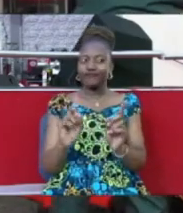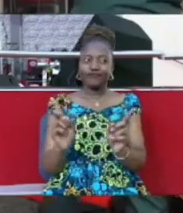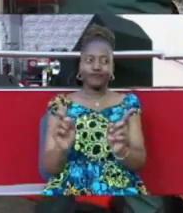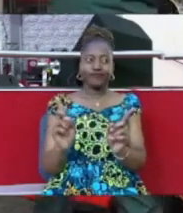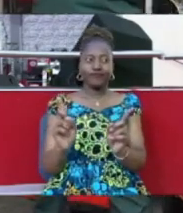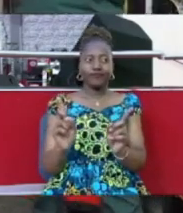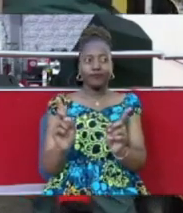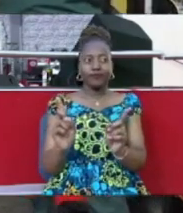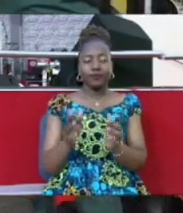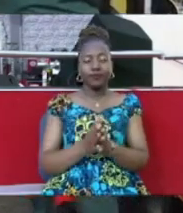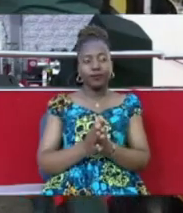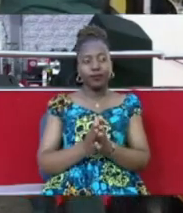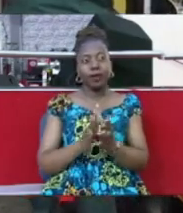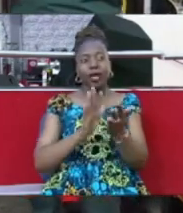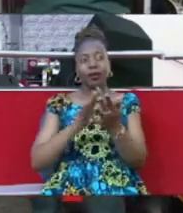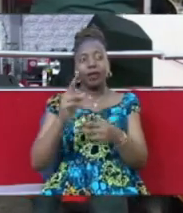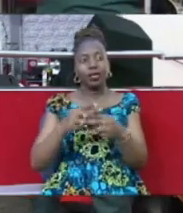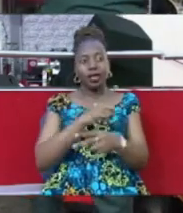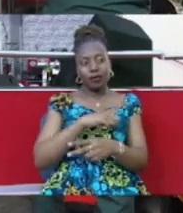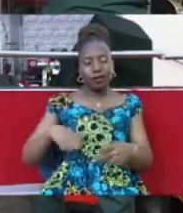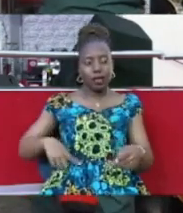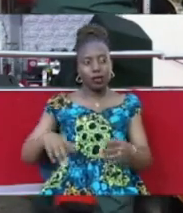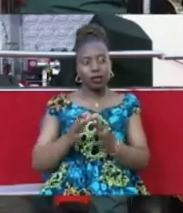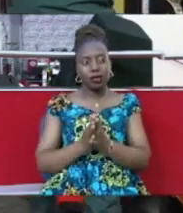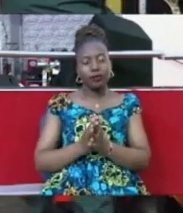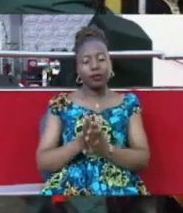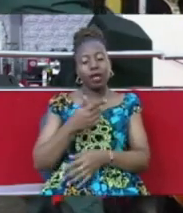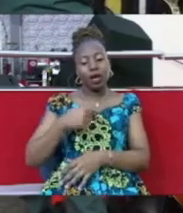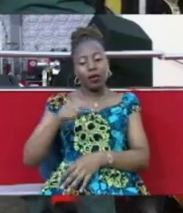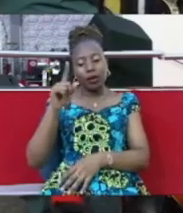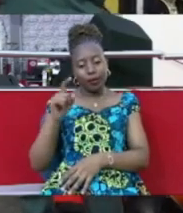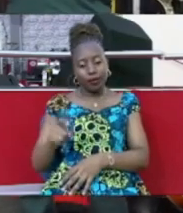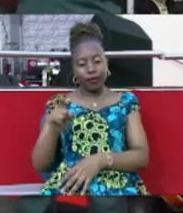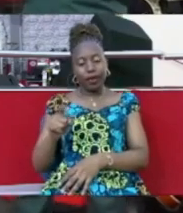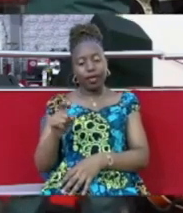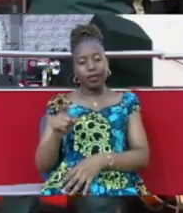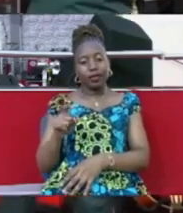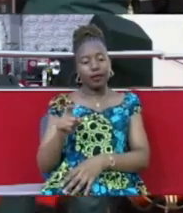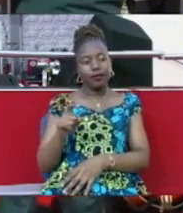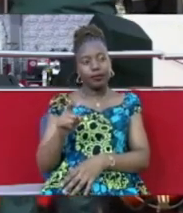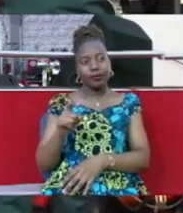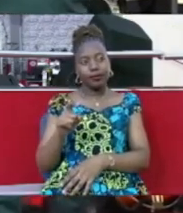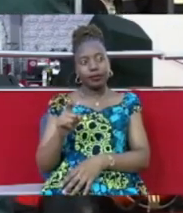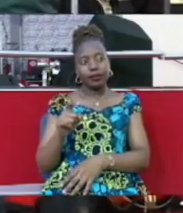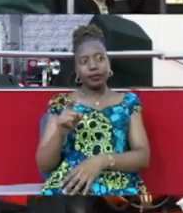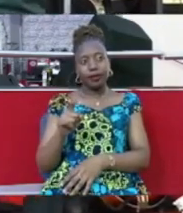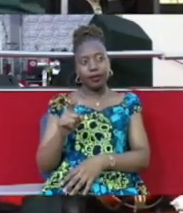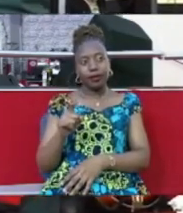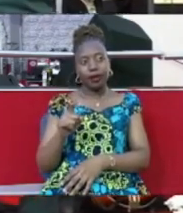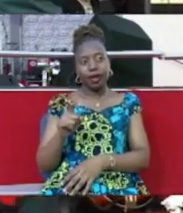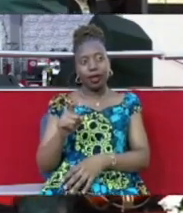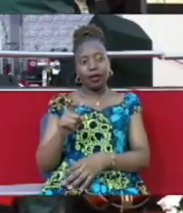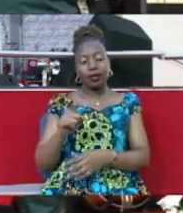Praise the name of Jesus. Amen. We should subject it to the scriptures before